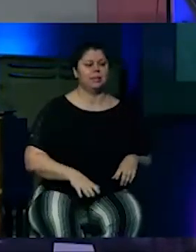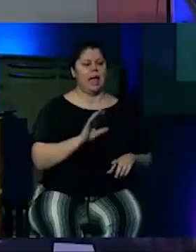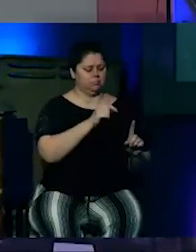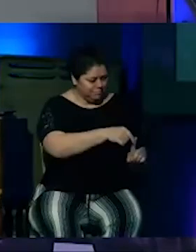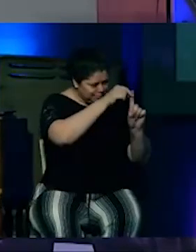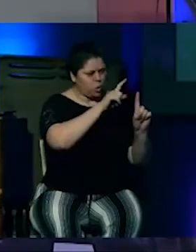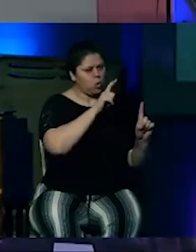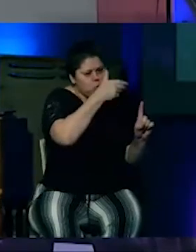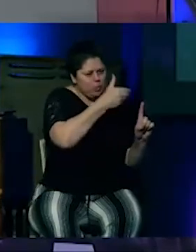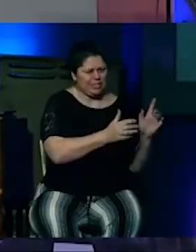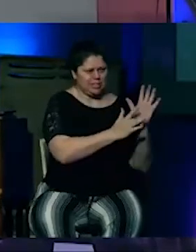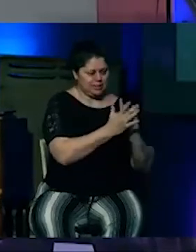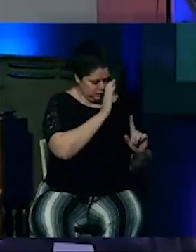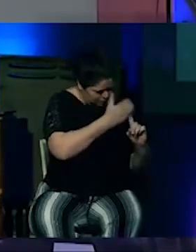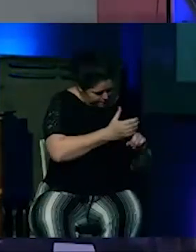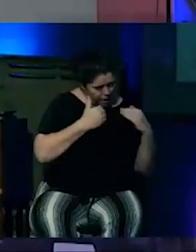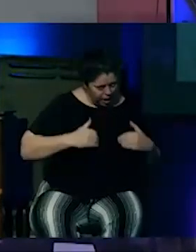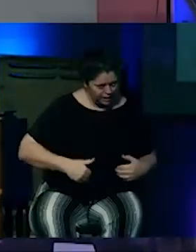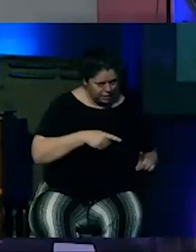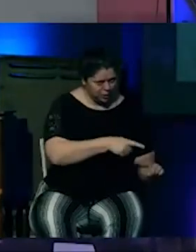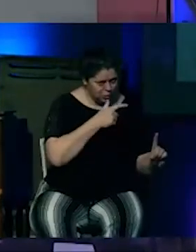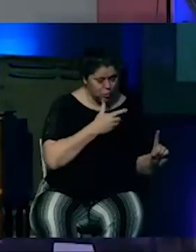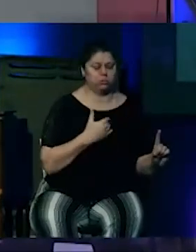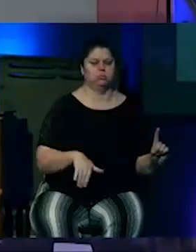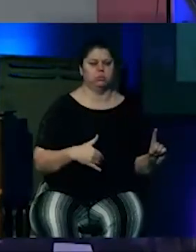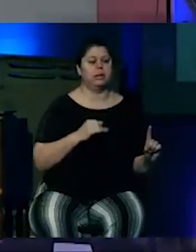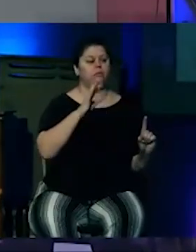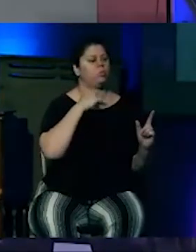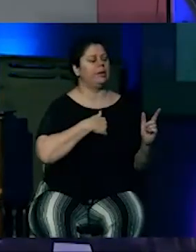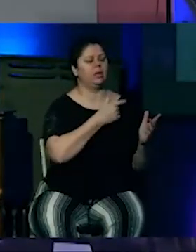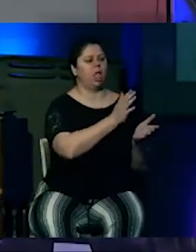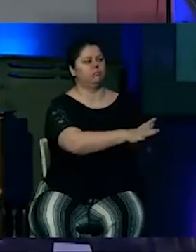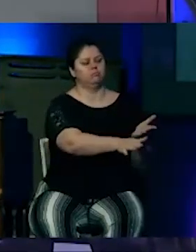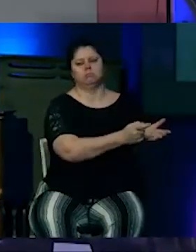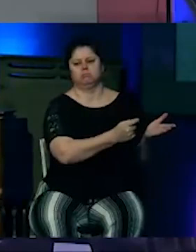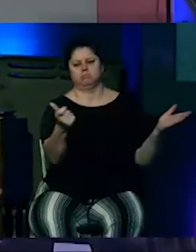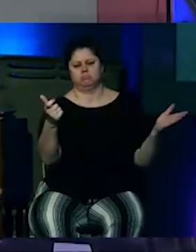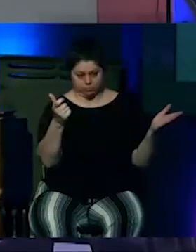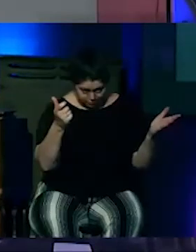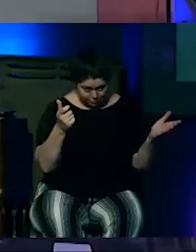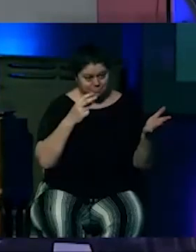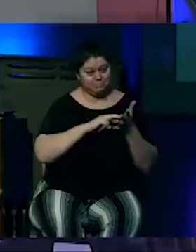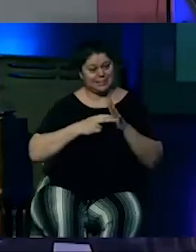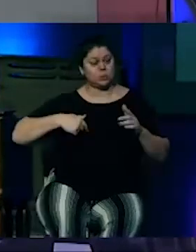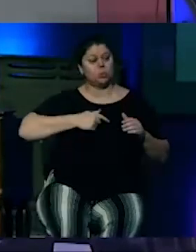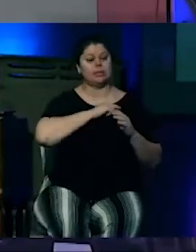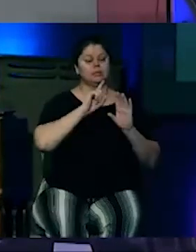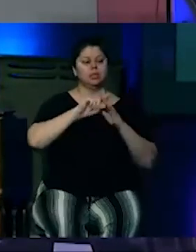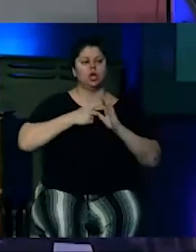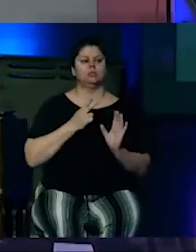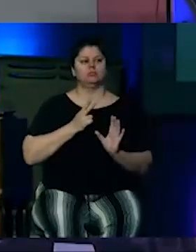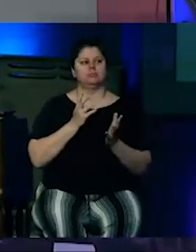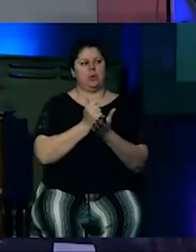who Jesus was, when we try to erase that, we also begin in this participation of the